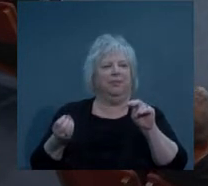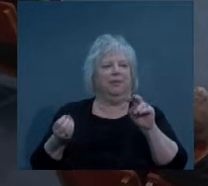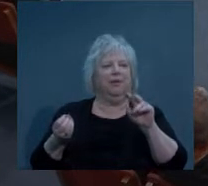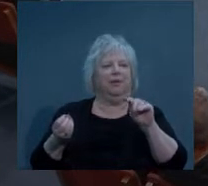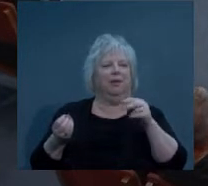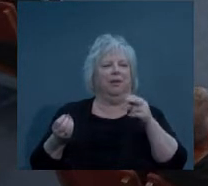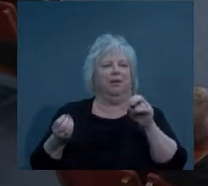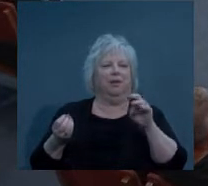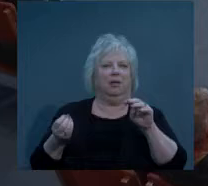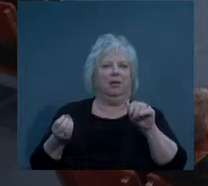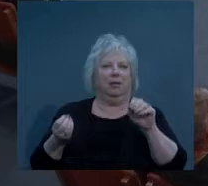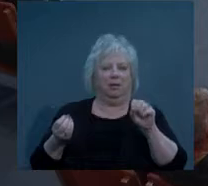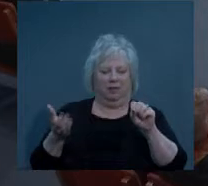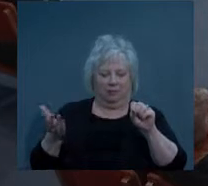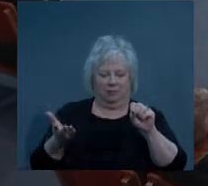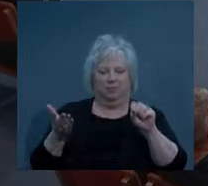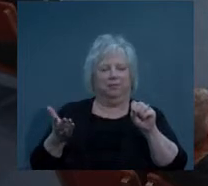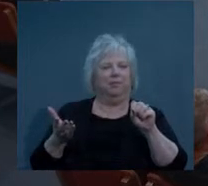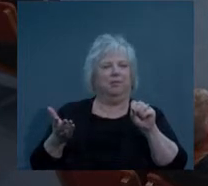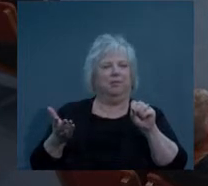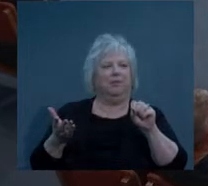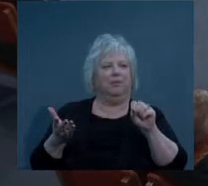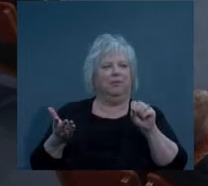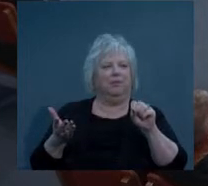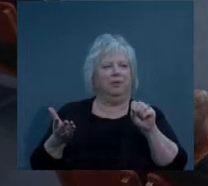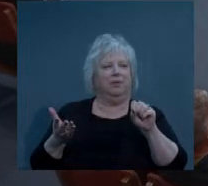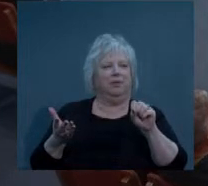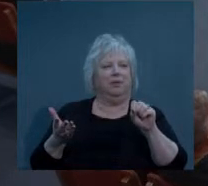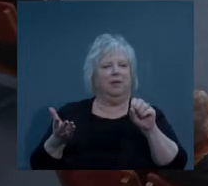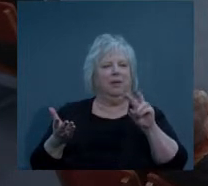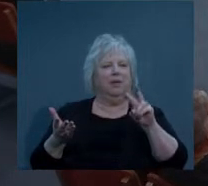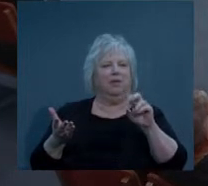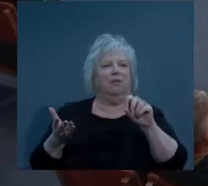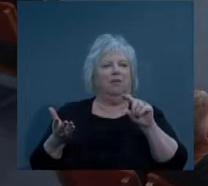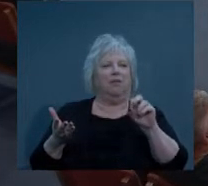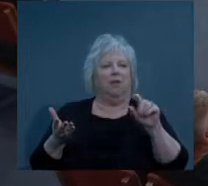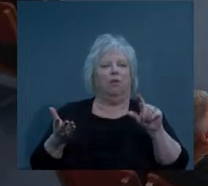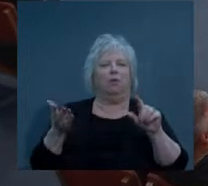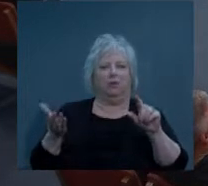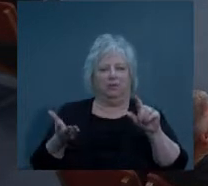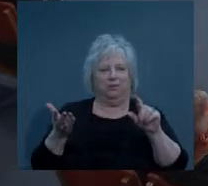Commissioner Thomas. Here. And Commissioner Vogel. Here.